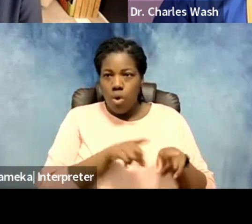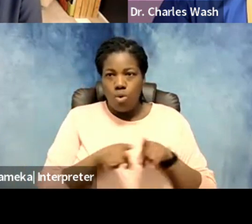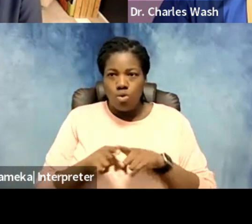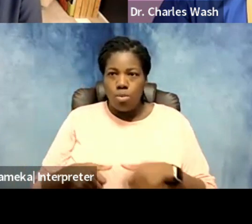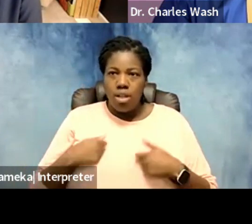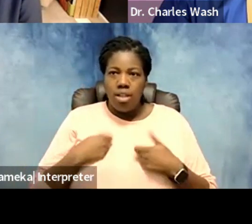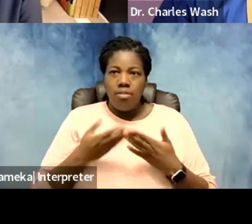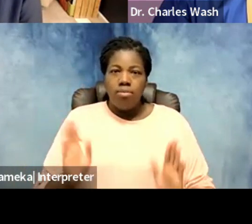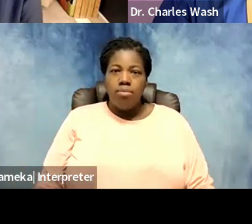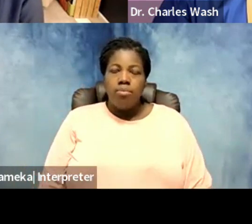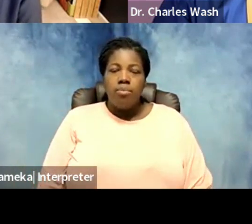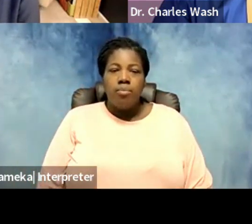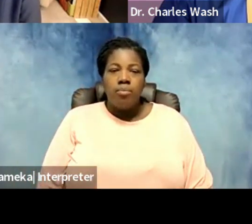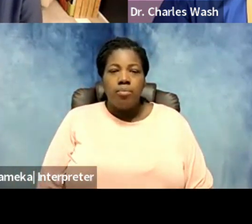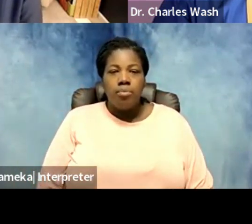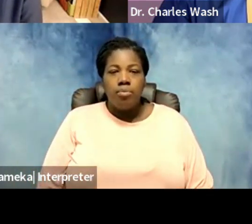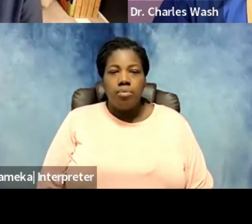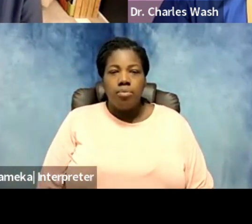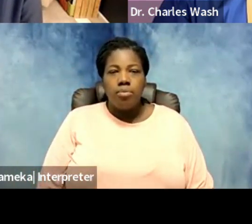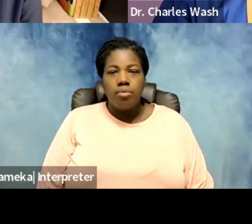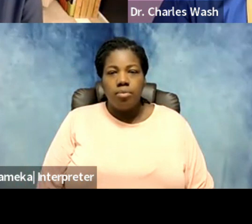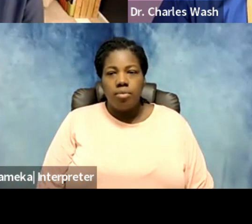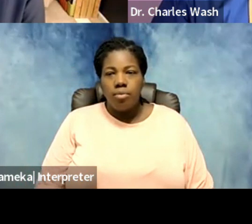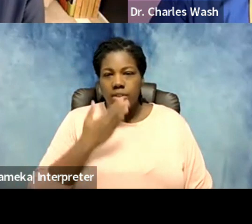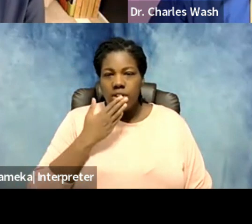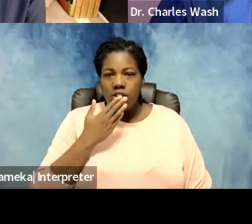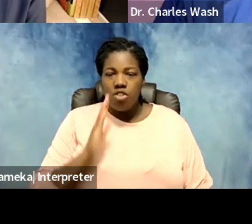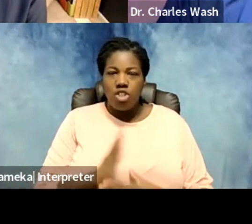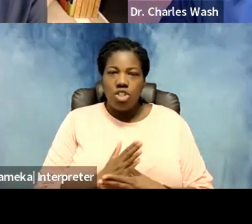general. Oh, that's great. Thank you for sharing that.